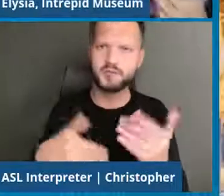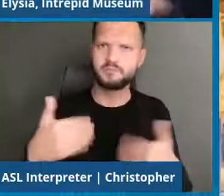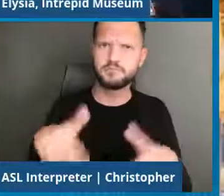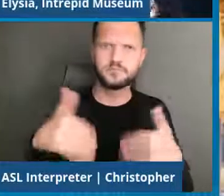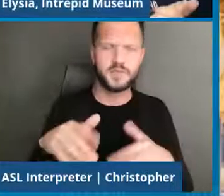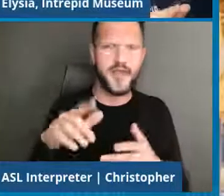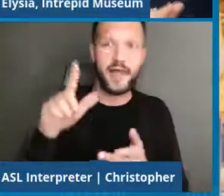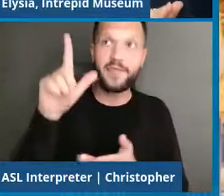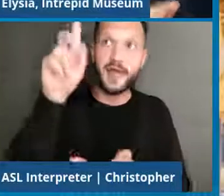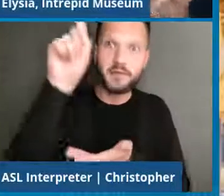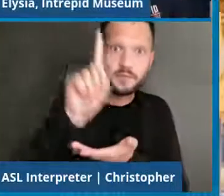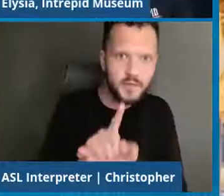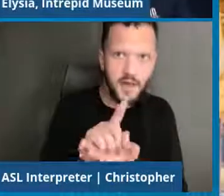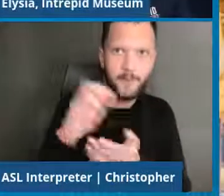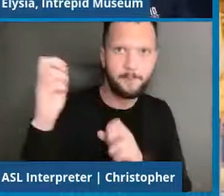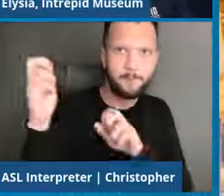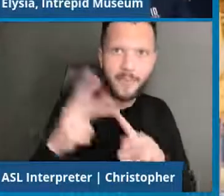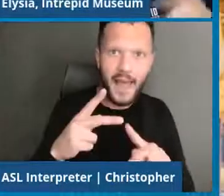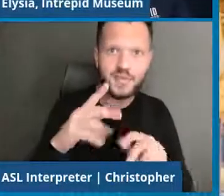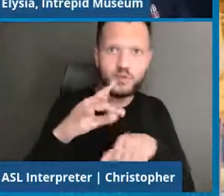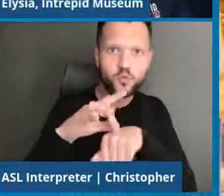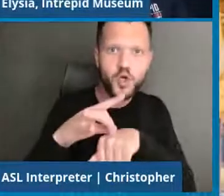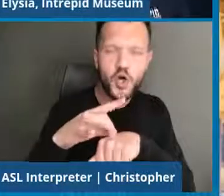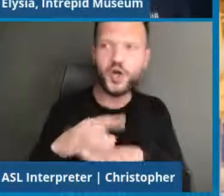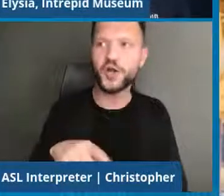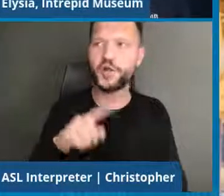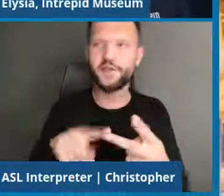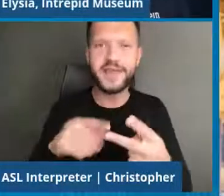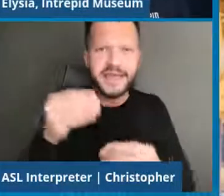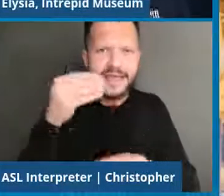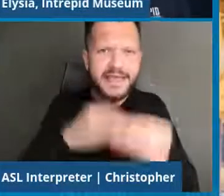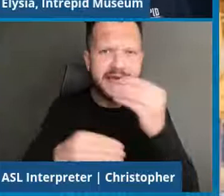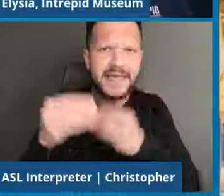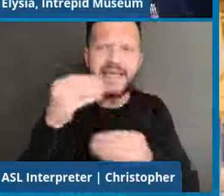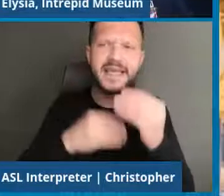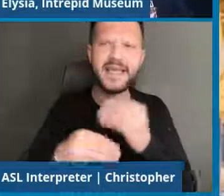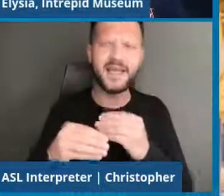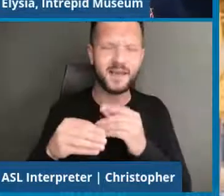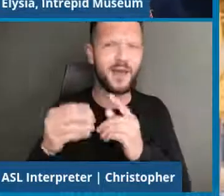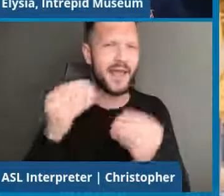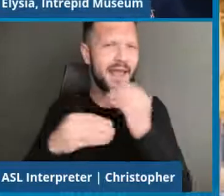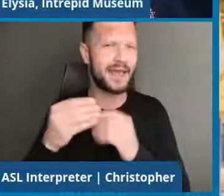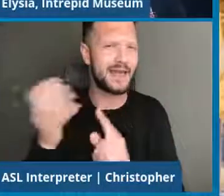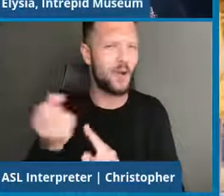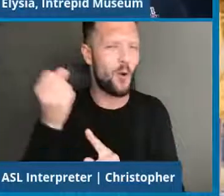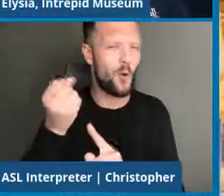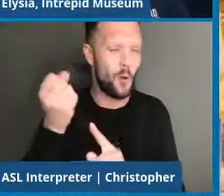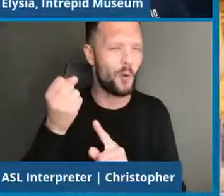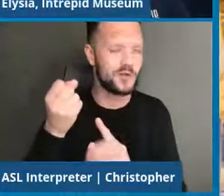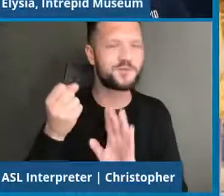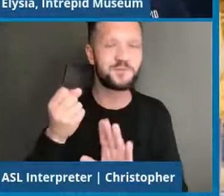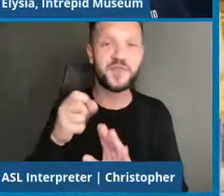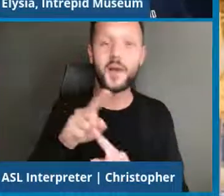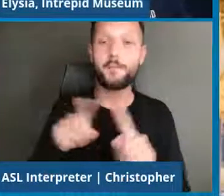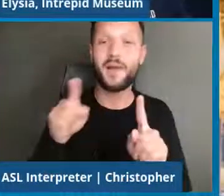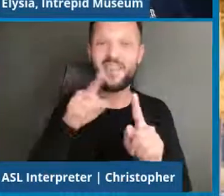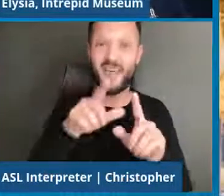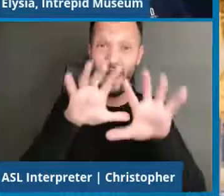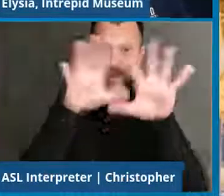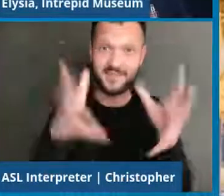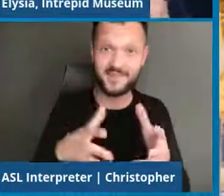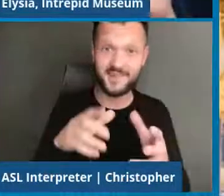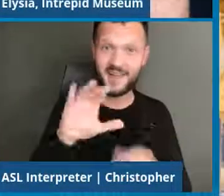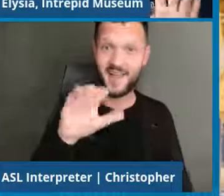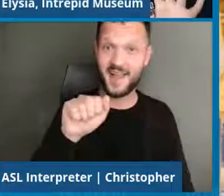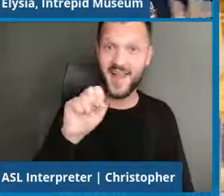and landing, and of course, eating, right? But we'll get to that in a second. So these capsules were part of some of those early steps,